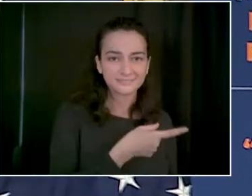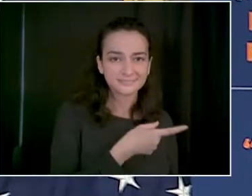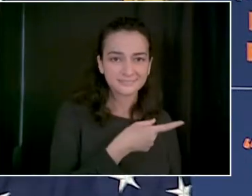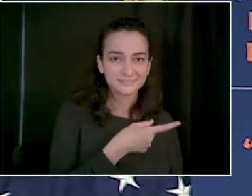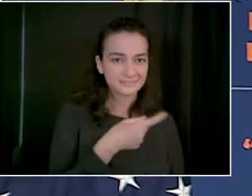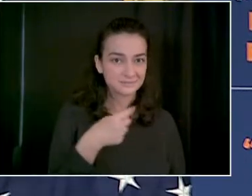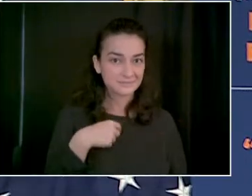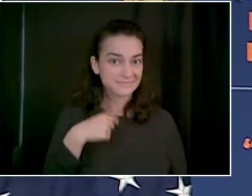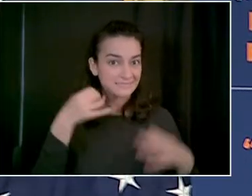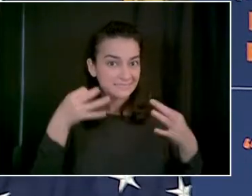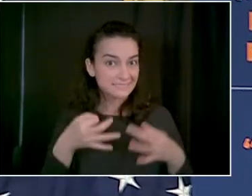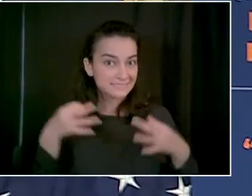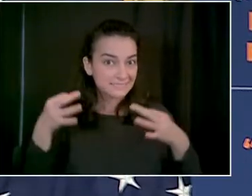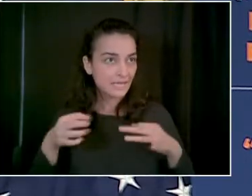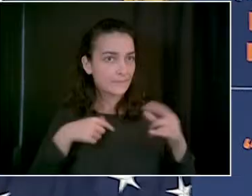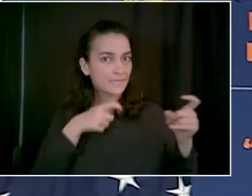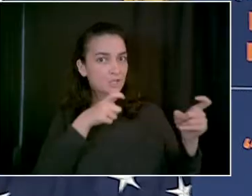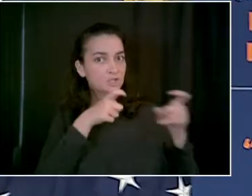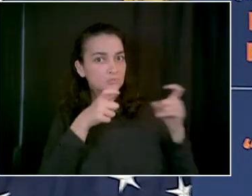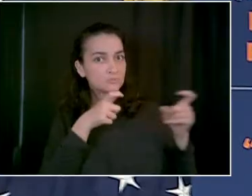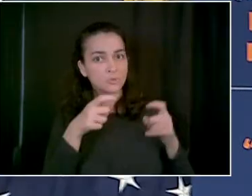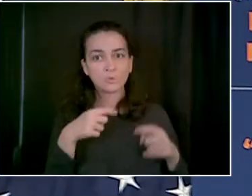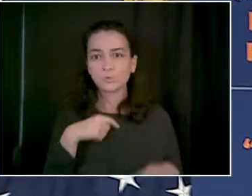comes in front of them. Señor